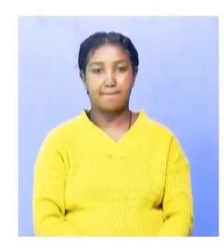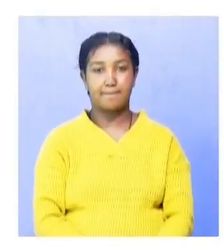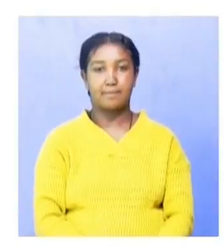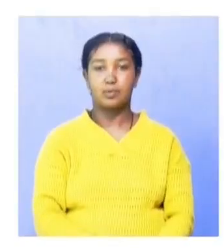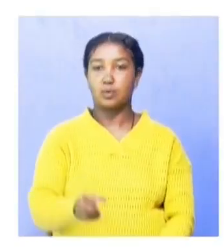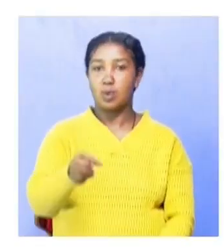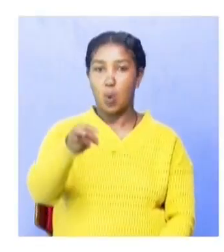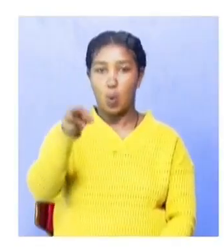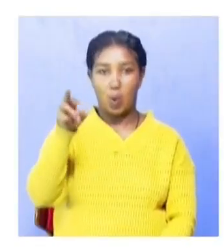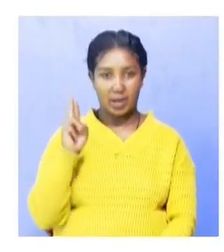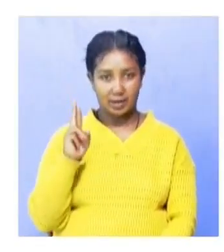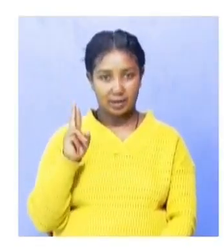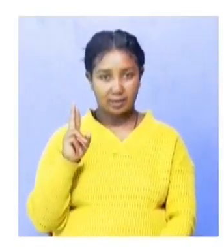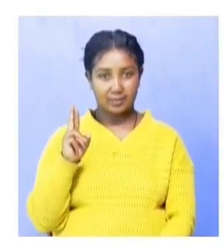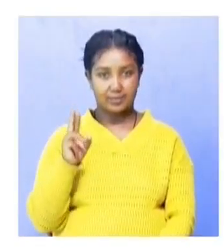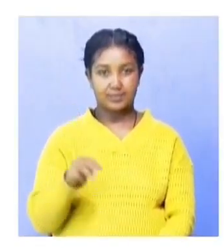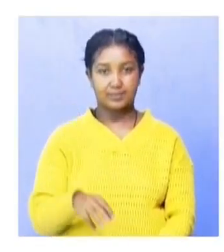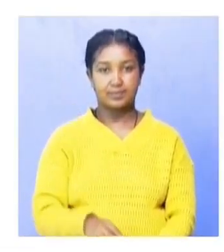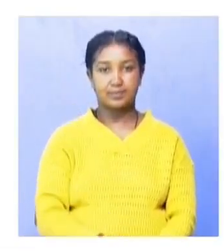Were